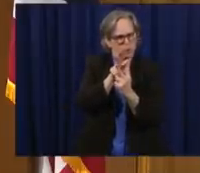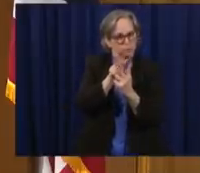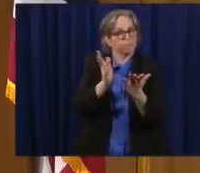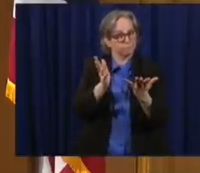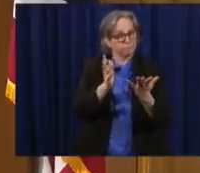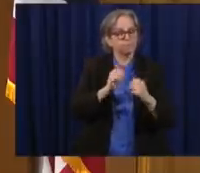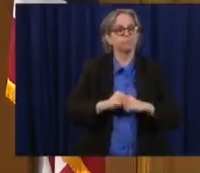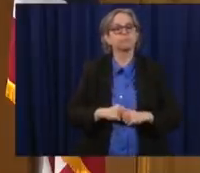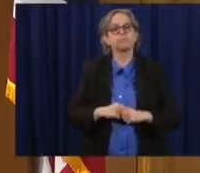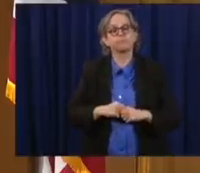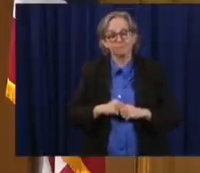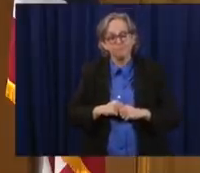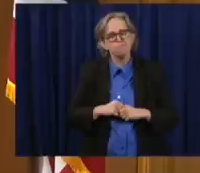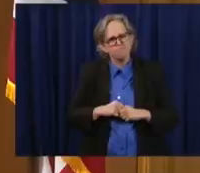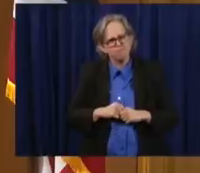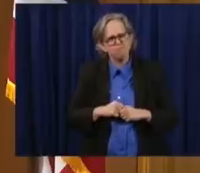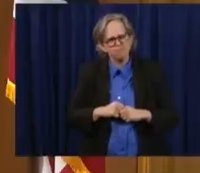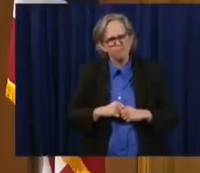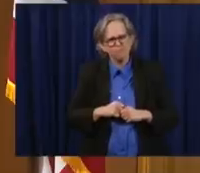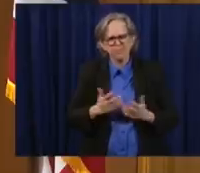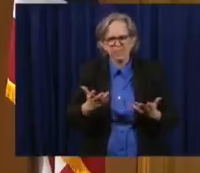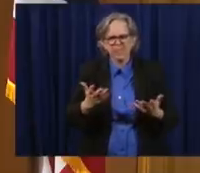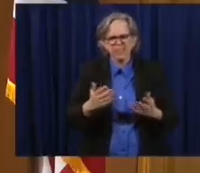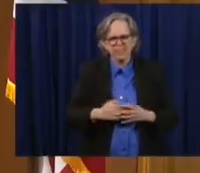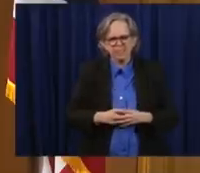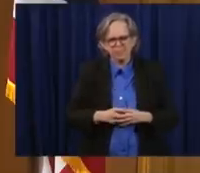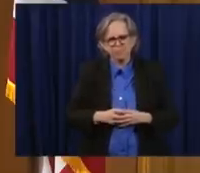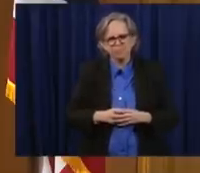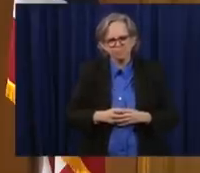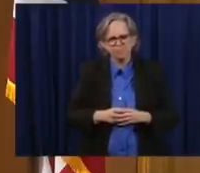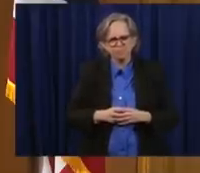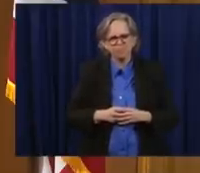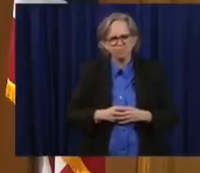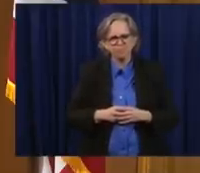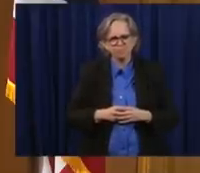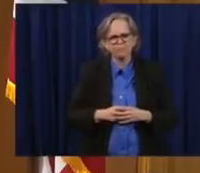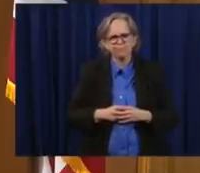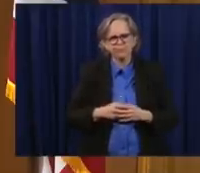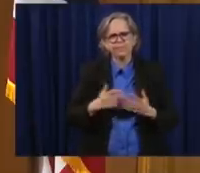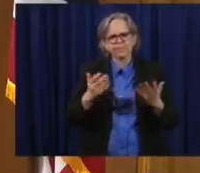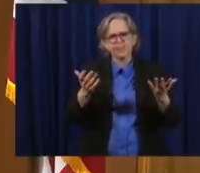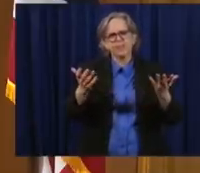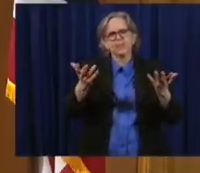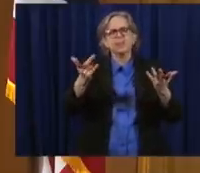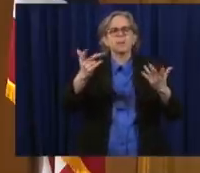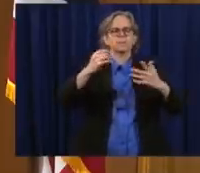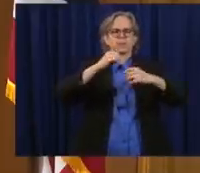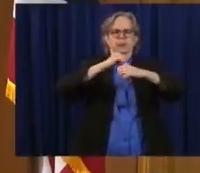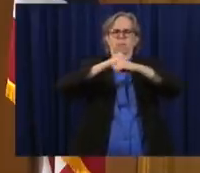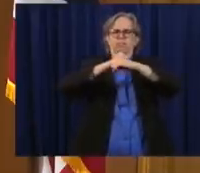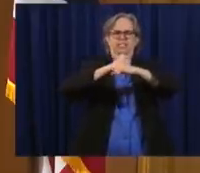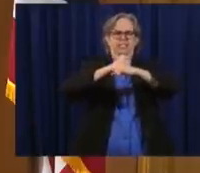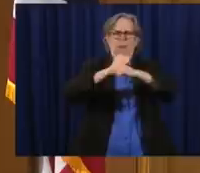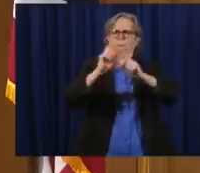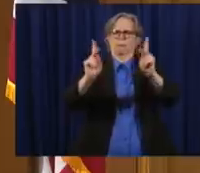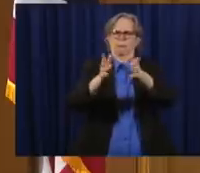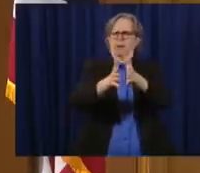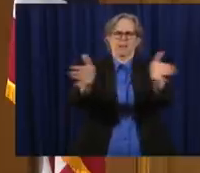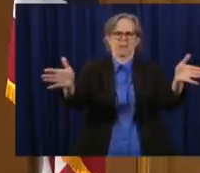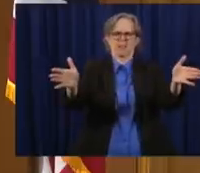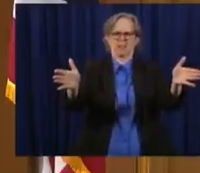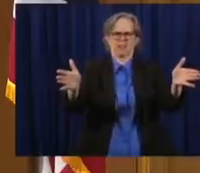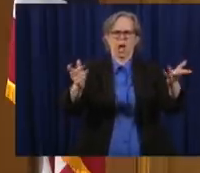I think we're in a situation where also protecting people, protecting customers, and